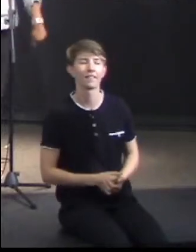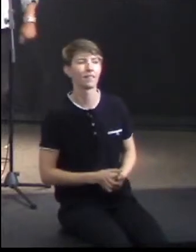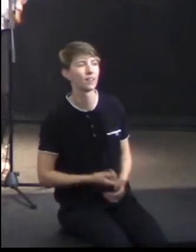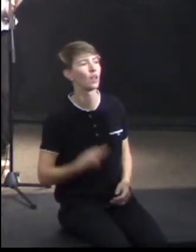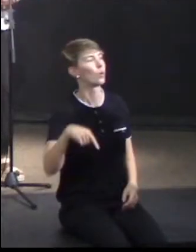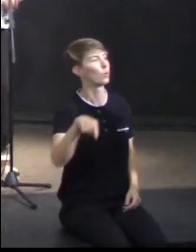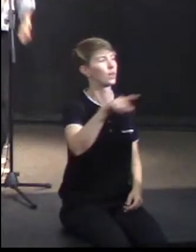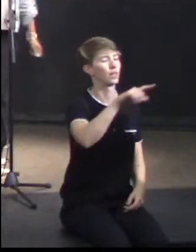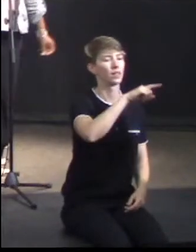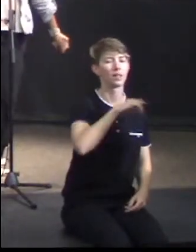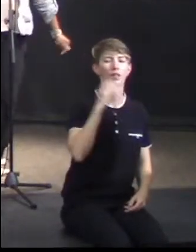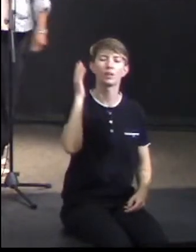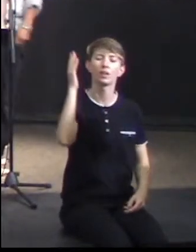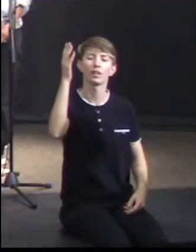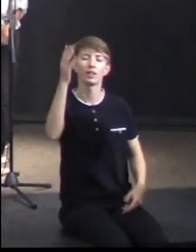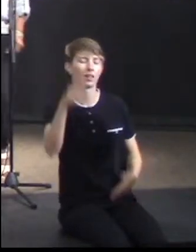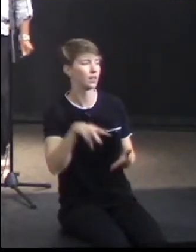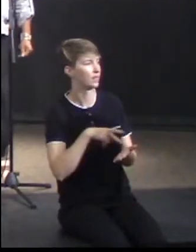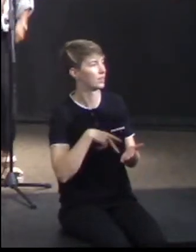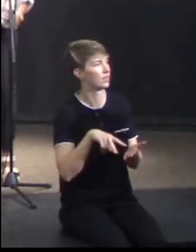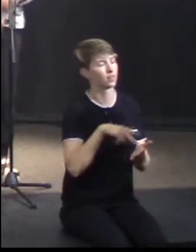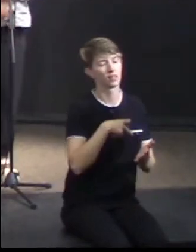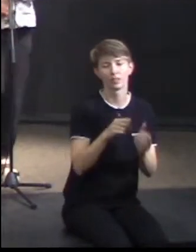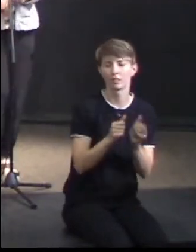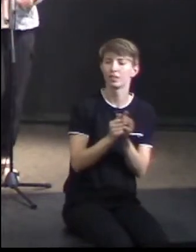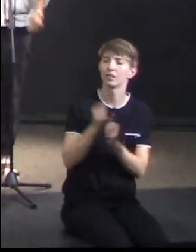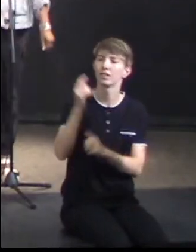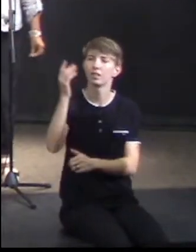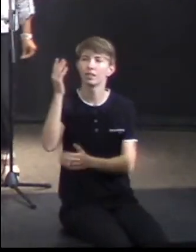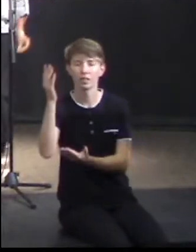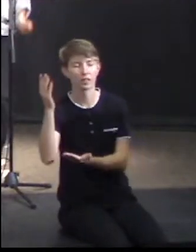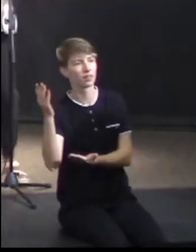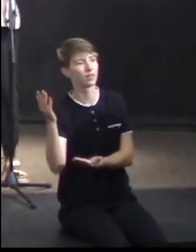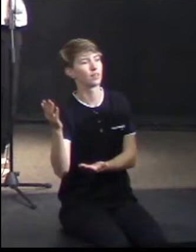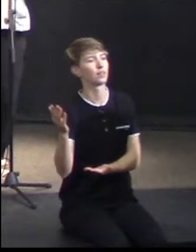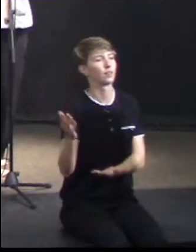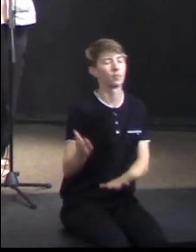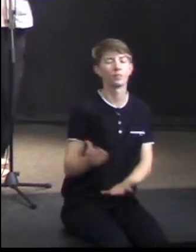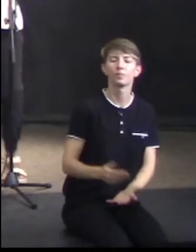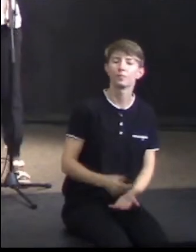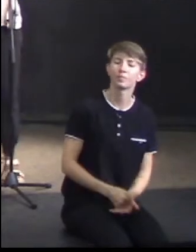Yesu. Ina, ita, china, china, come on.